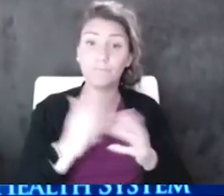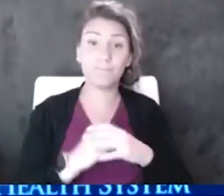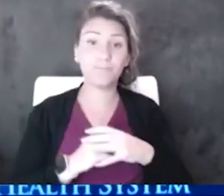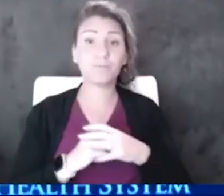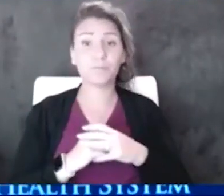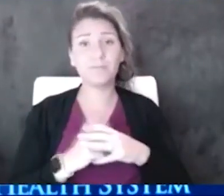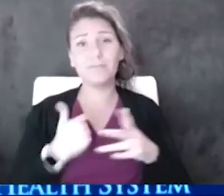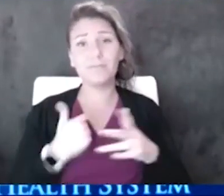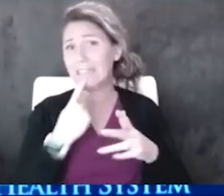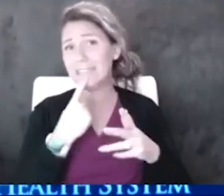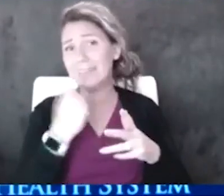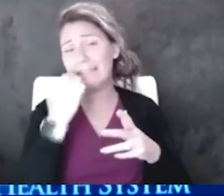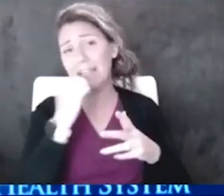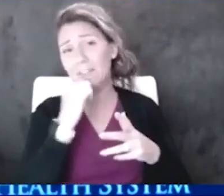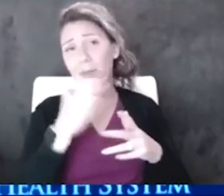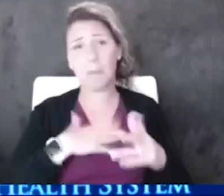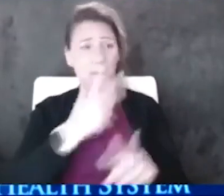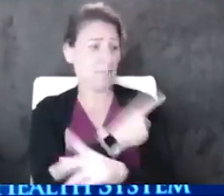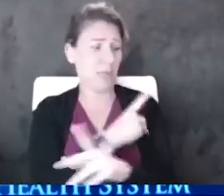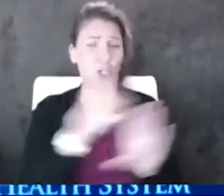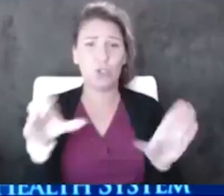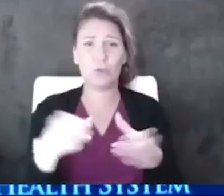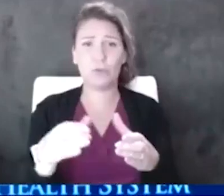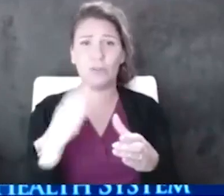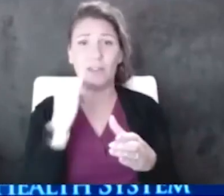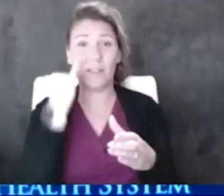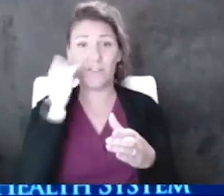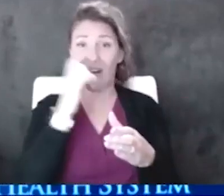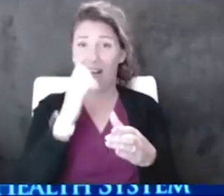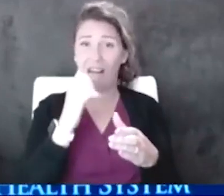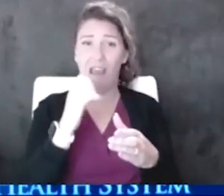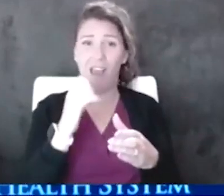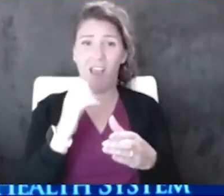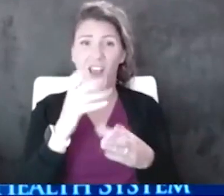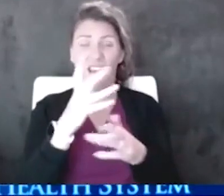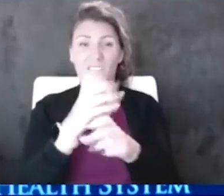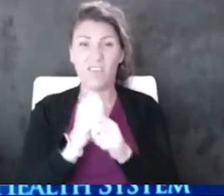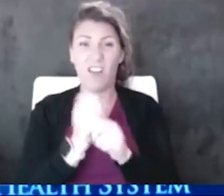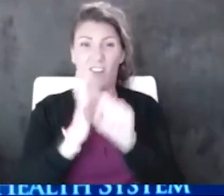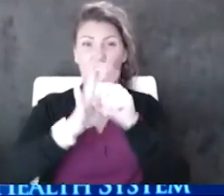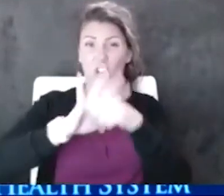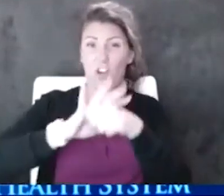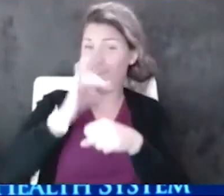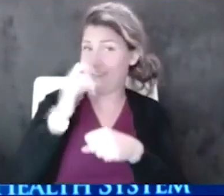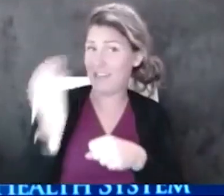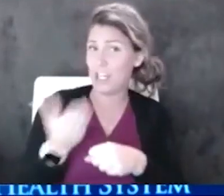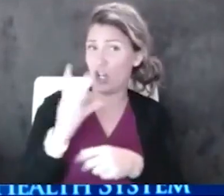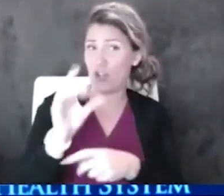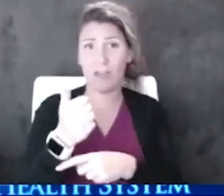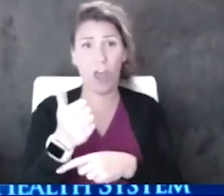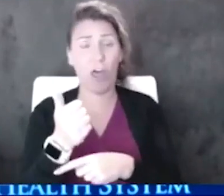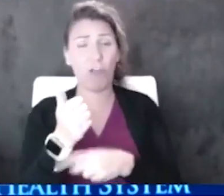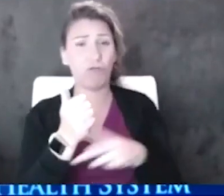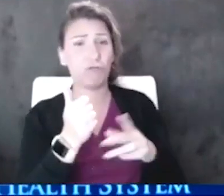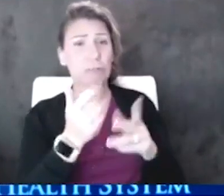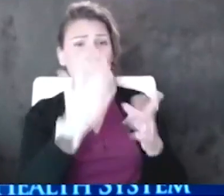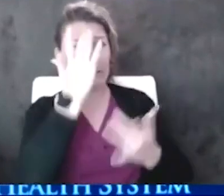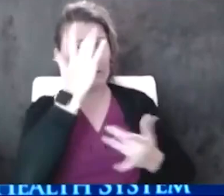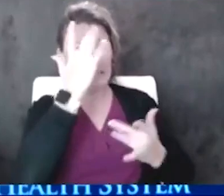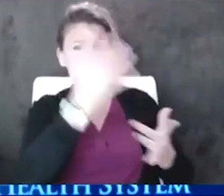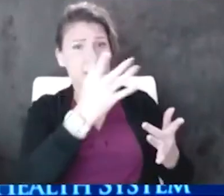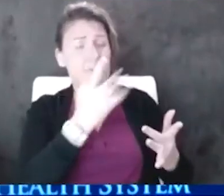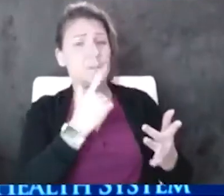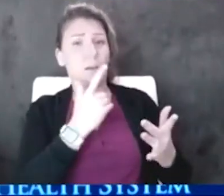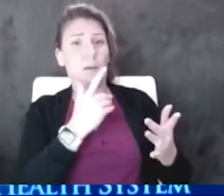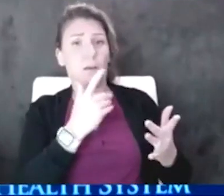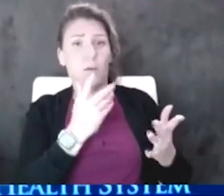patient population, if you hadn't gotten the virus, you wouldn't be here. Your other diseases are what force you in, because you need support of all those diseases you have. But if you hadn't